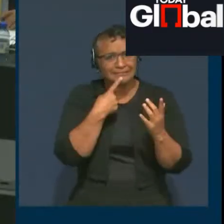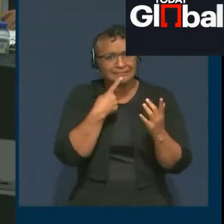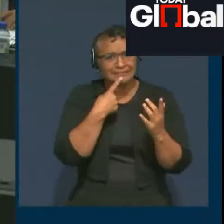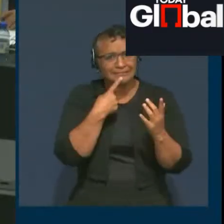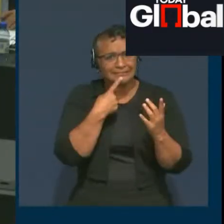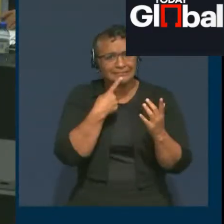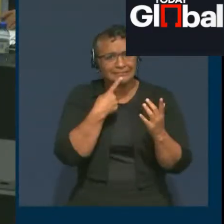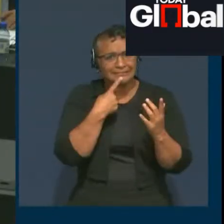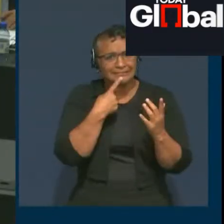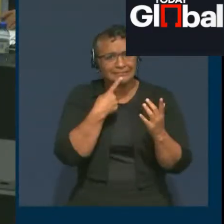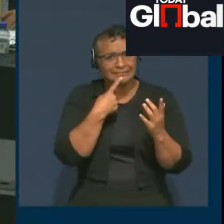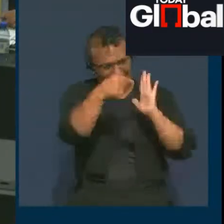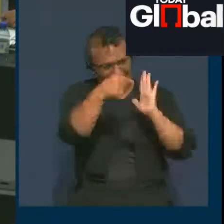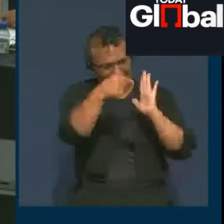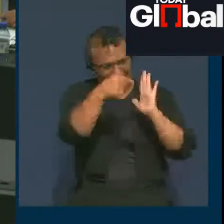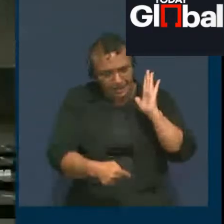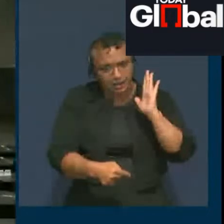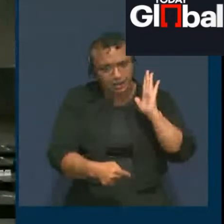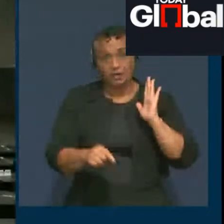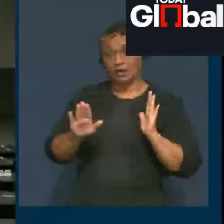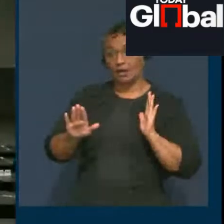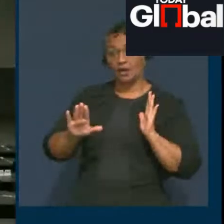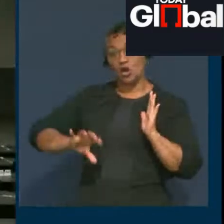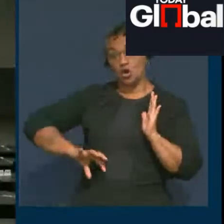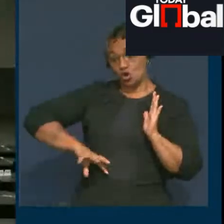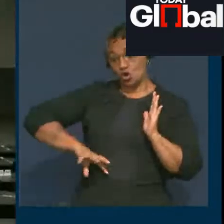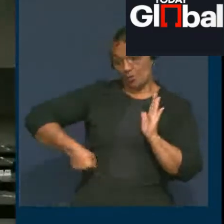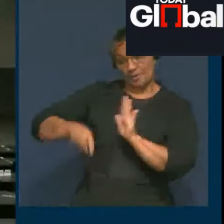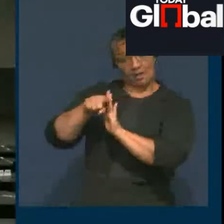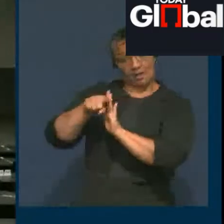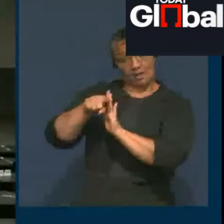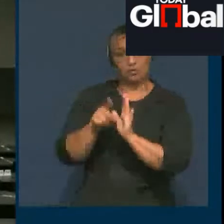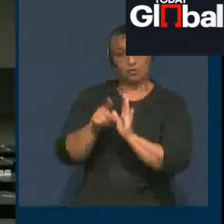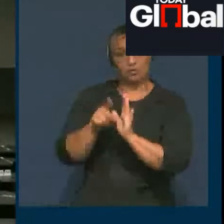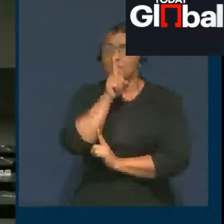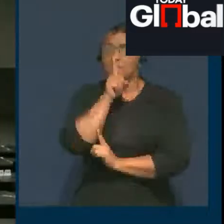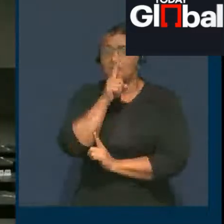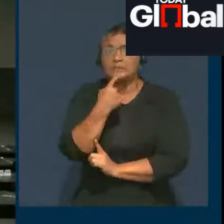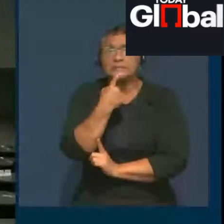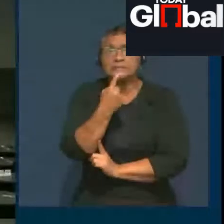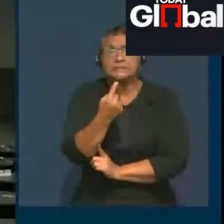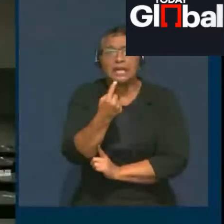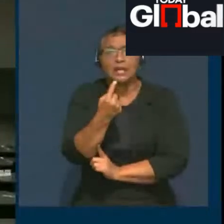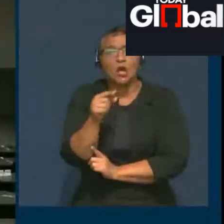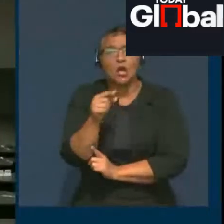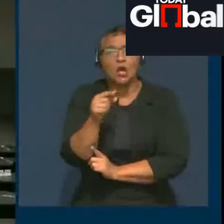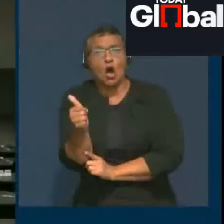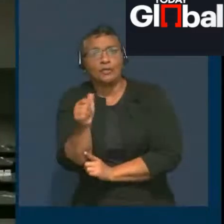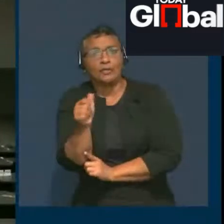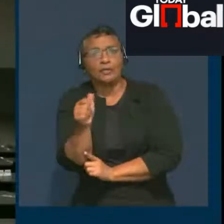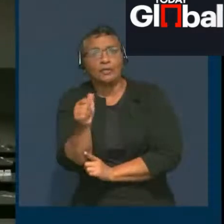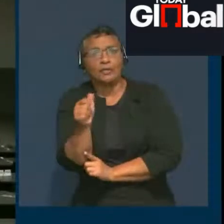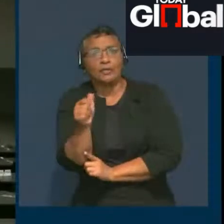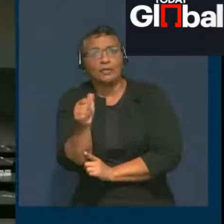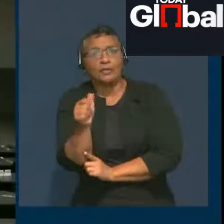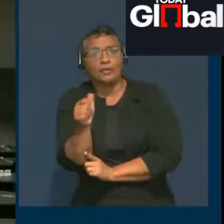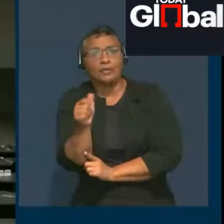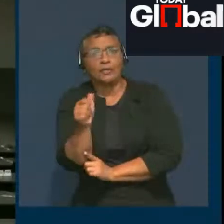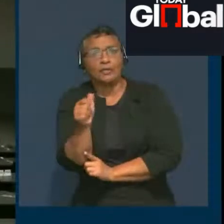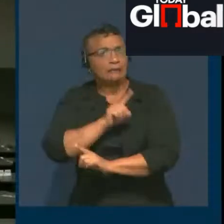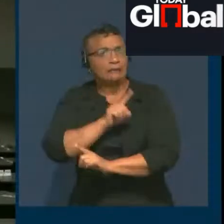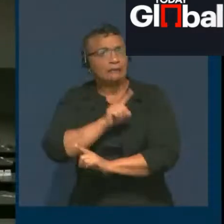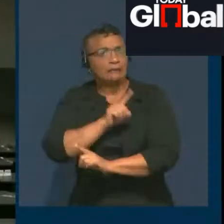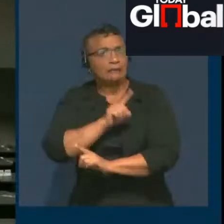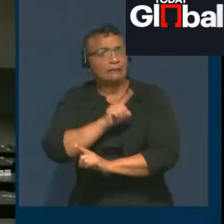The criminal code does not mention the mitigating circumstances when a disability is involved.